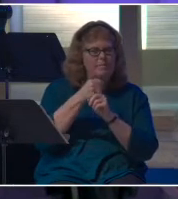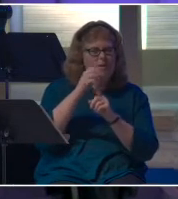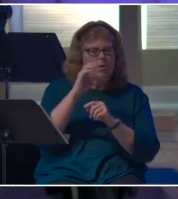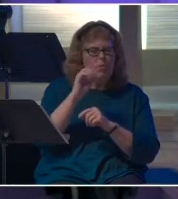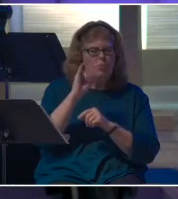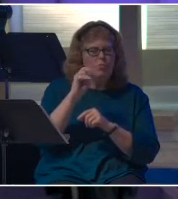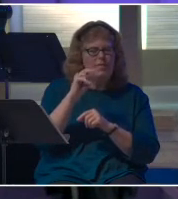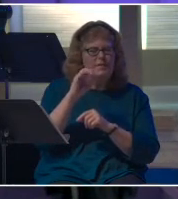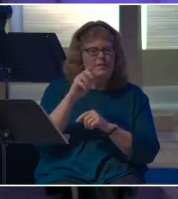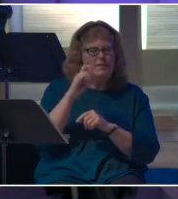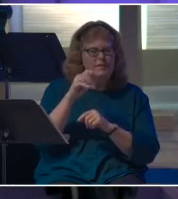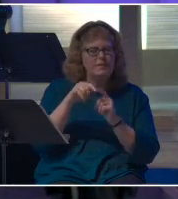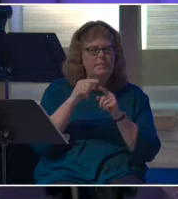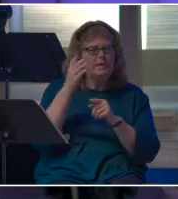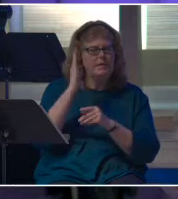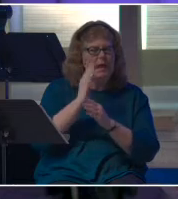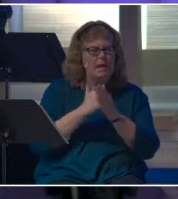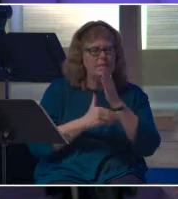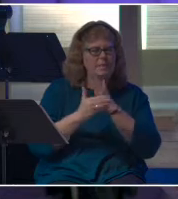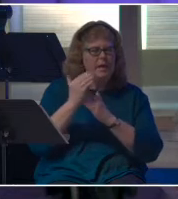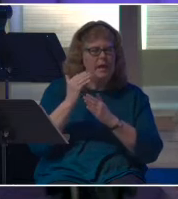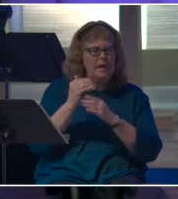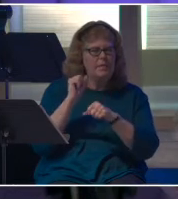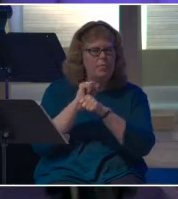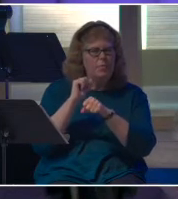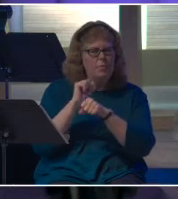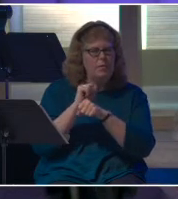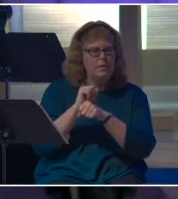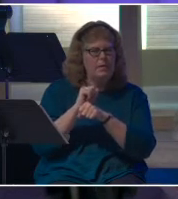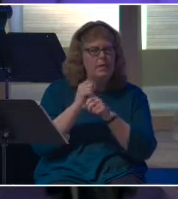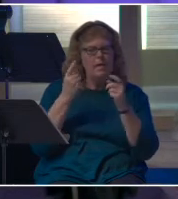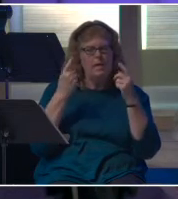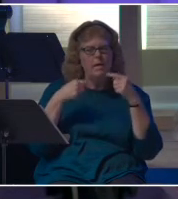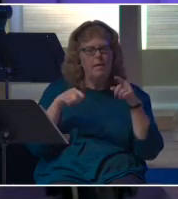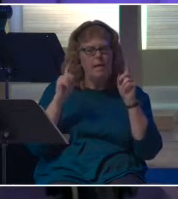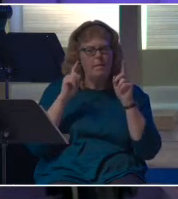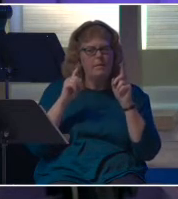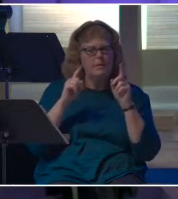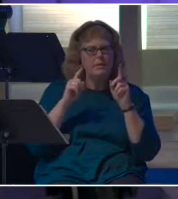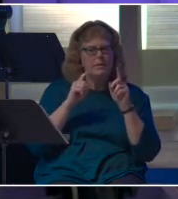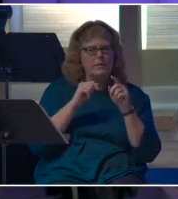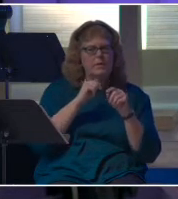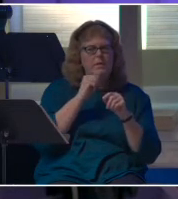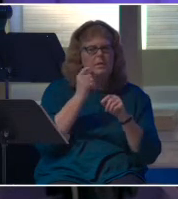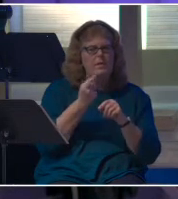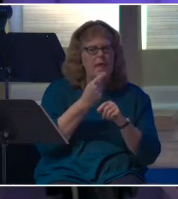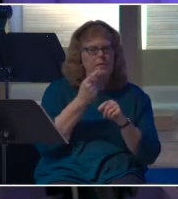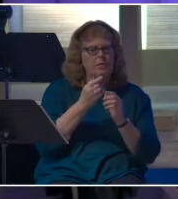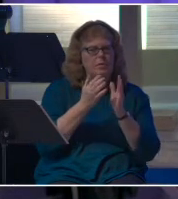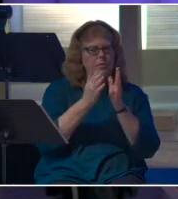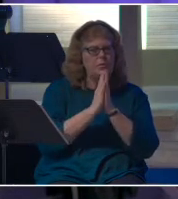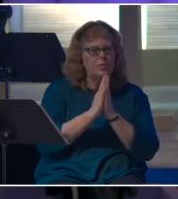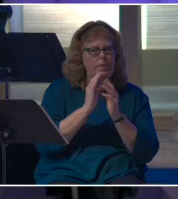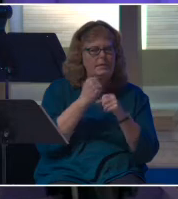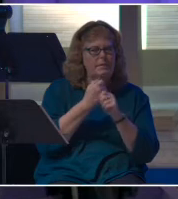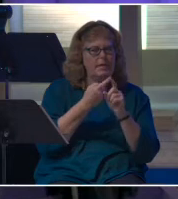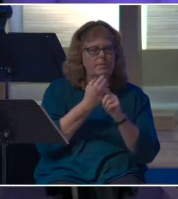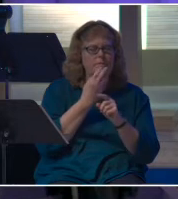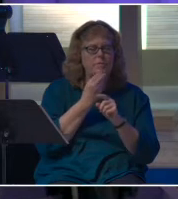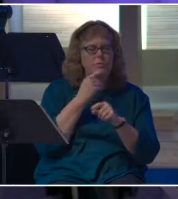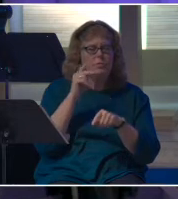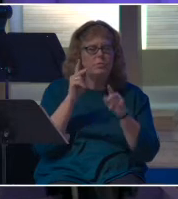but is the sovereign hand of God at work accomplishing not only the request made of the Israelites